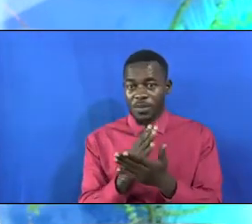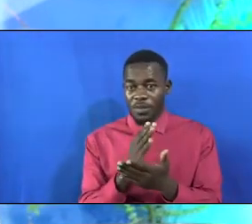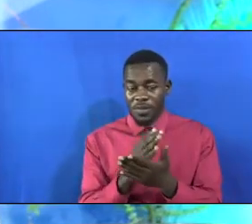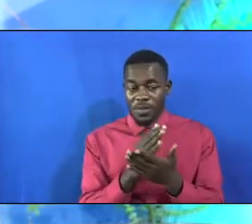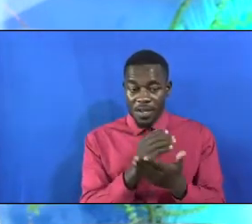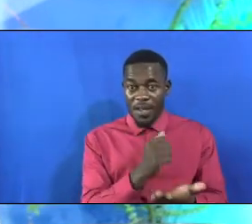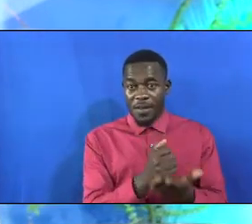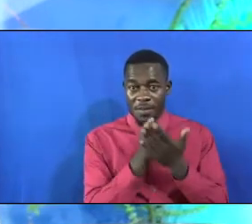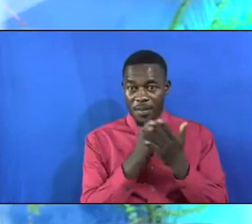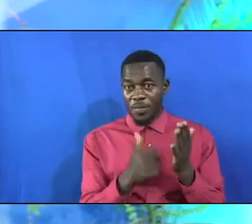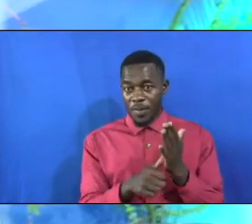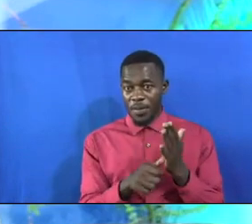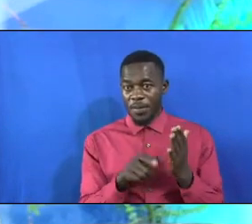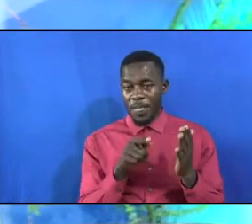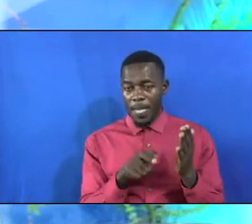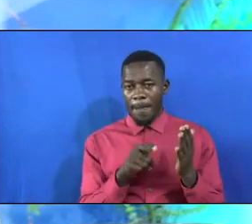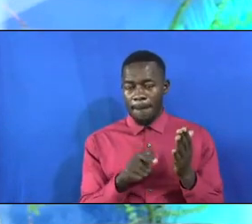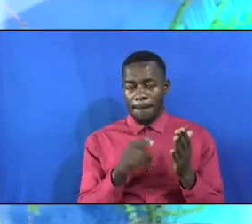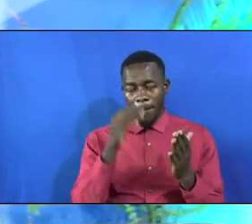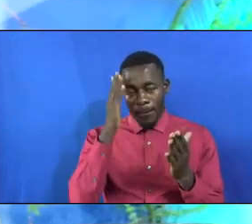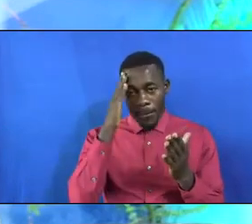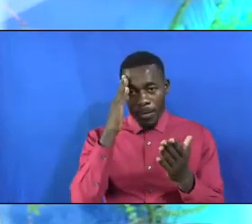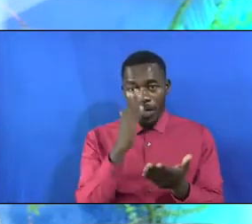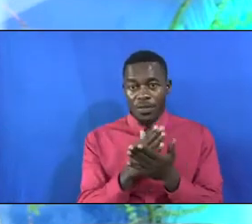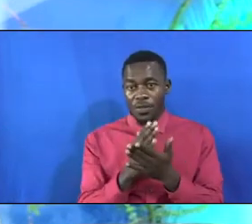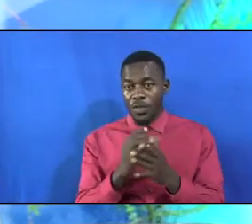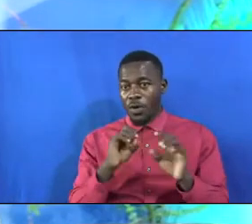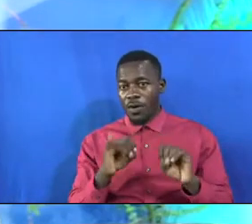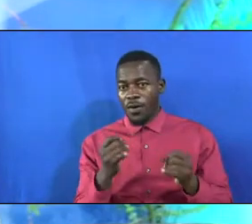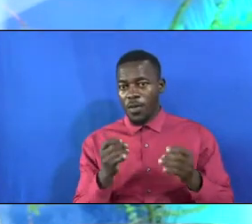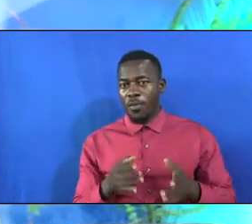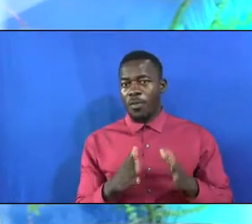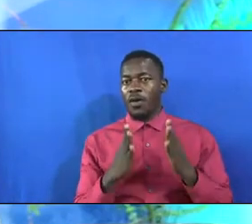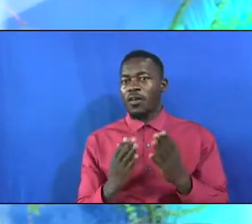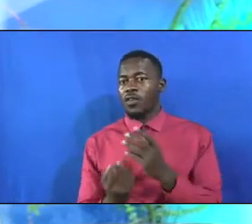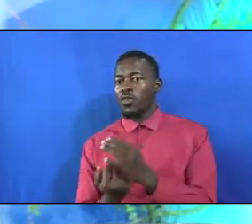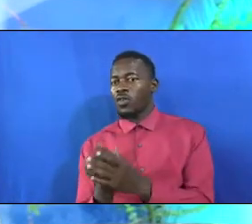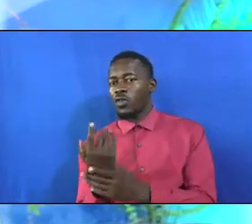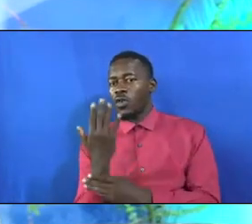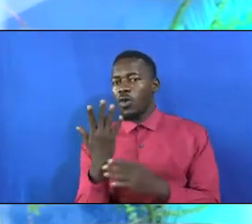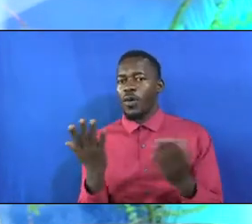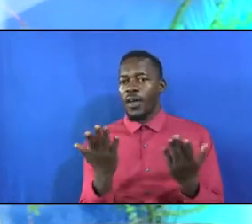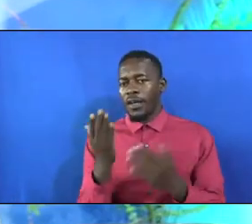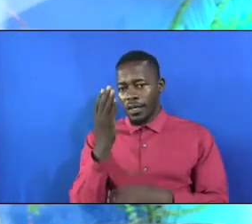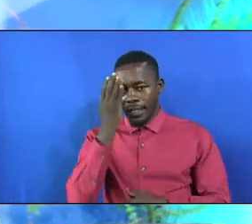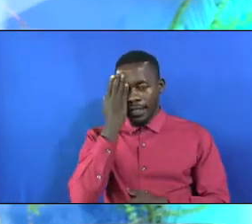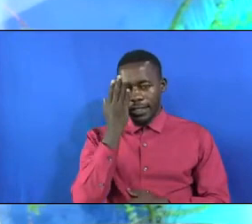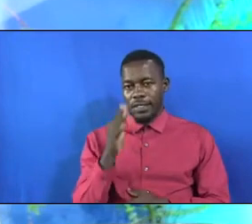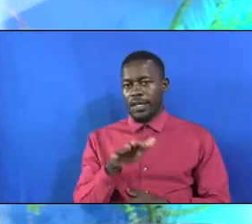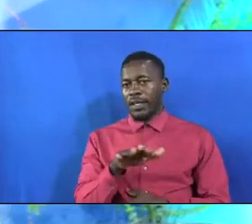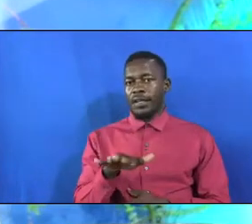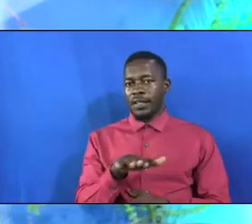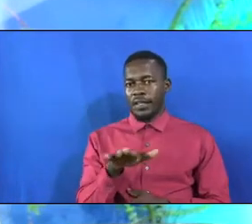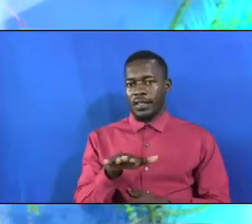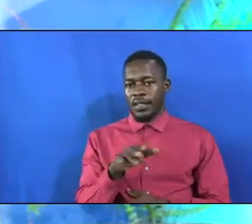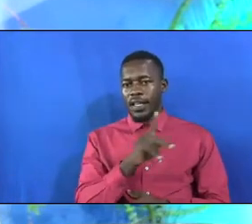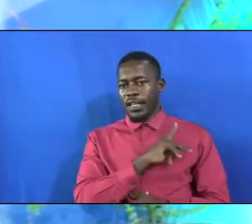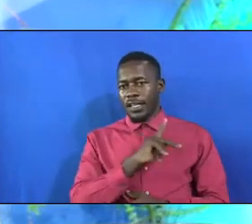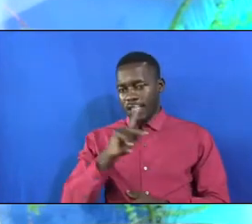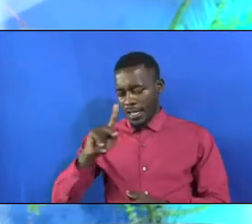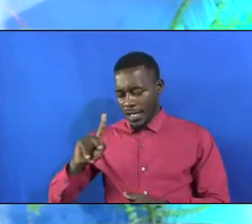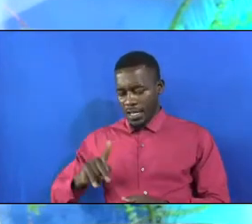matter. He knew that a deliverer was to be raised up among the Israelites. And by leading the king to